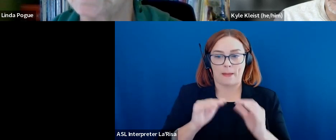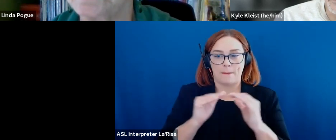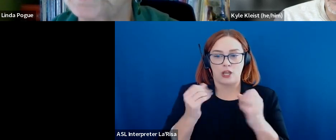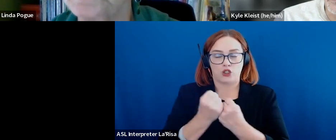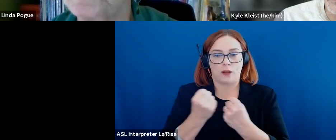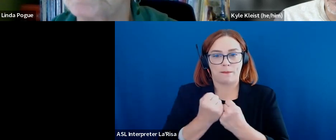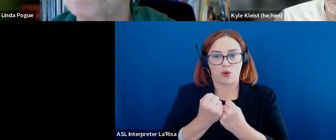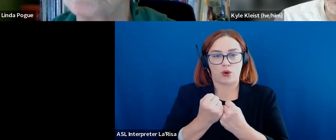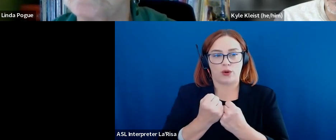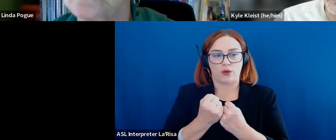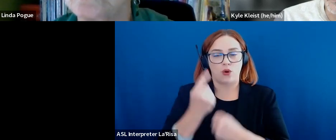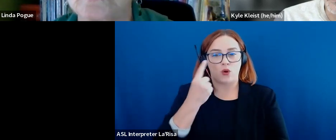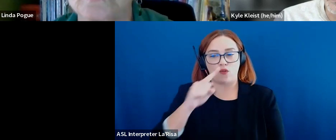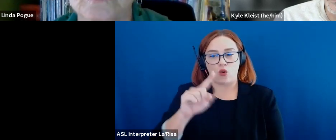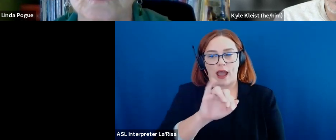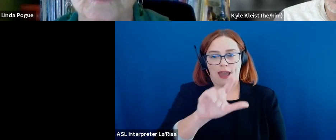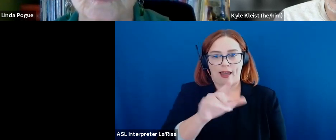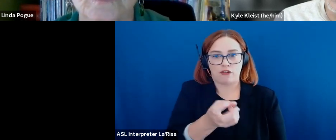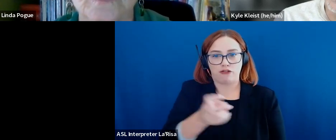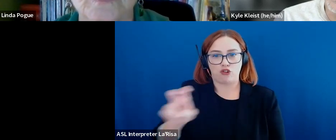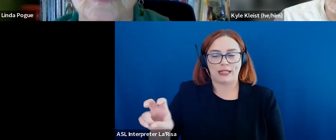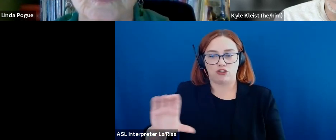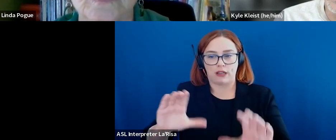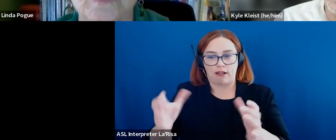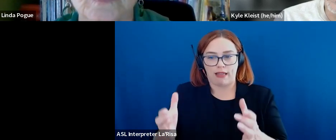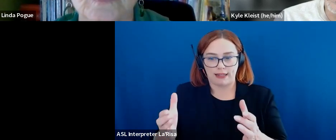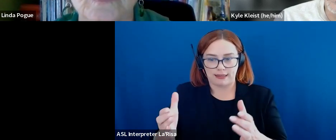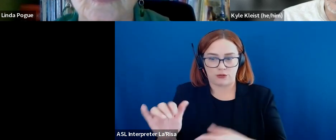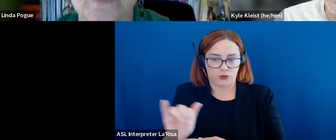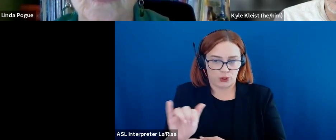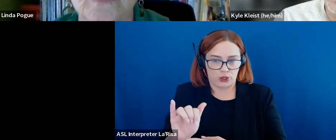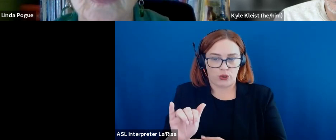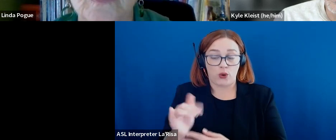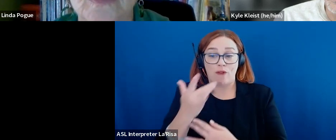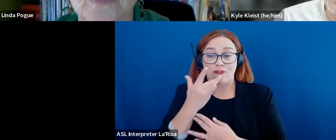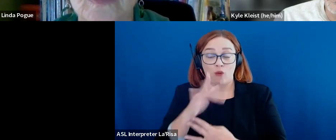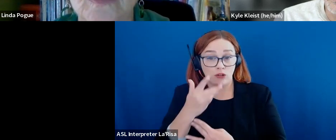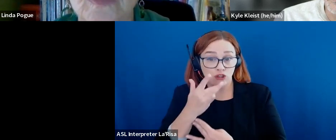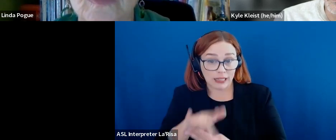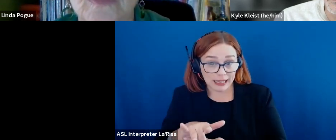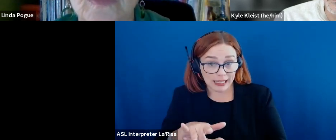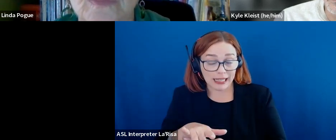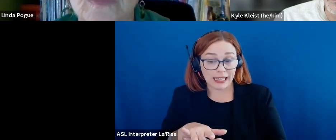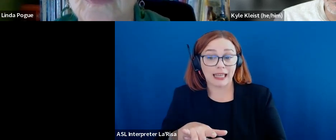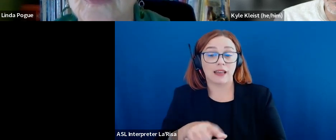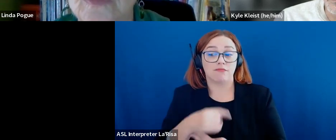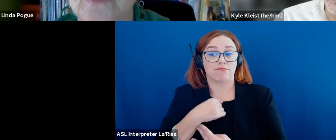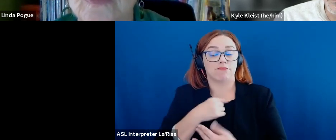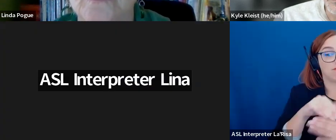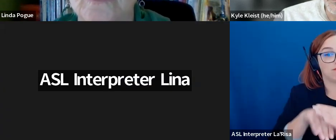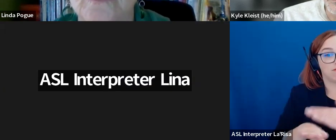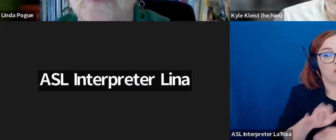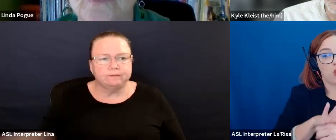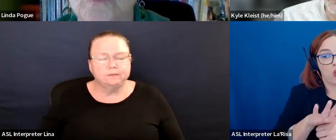and transition classes. Fortunately, I get to go into the local schools in